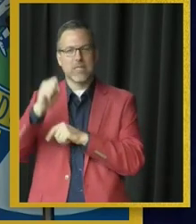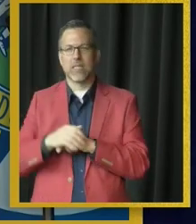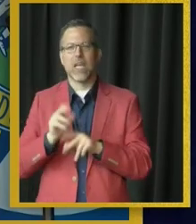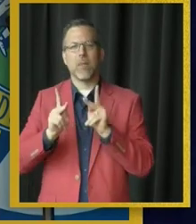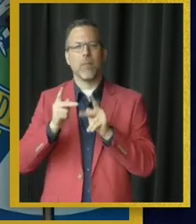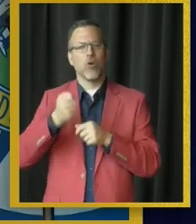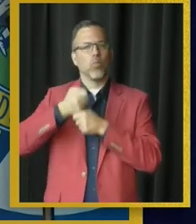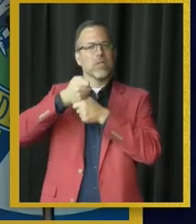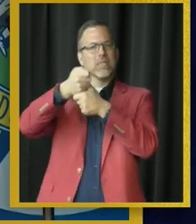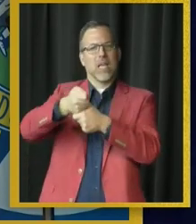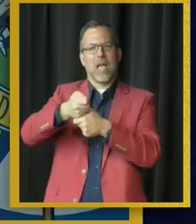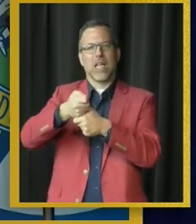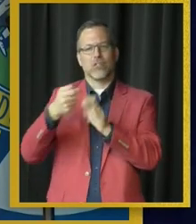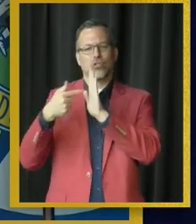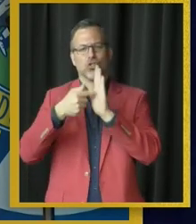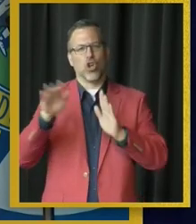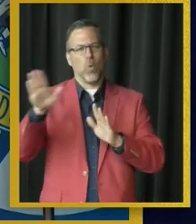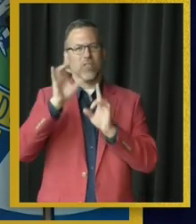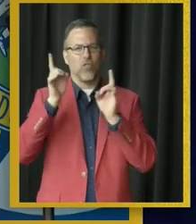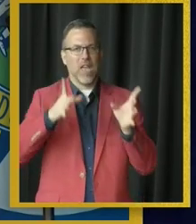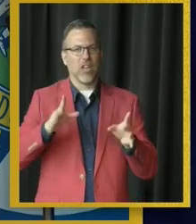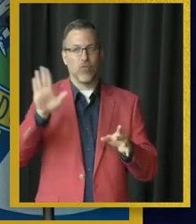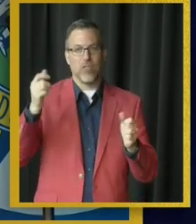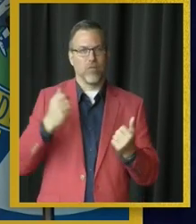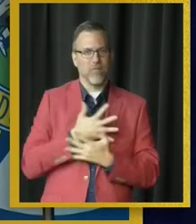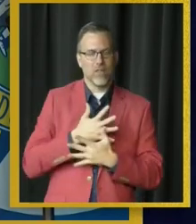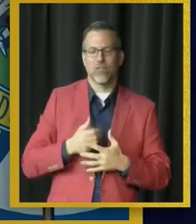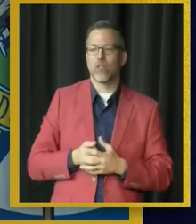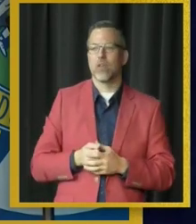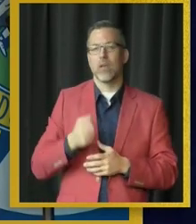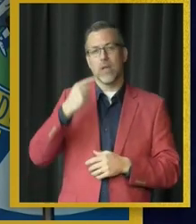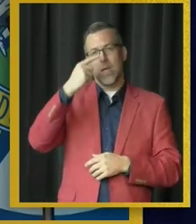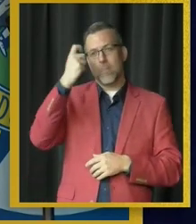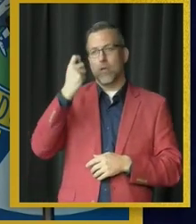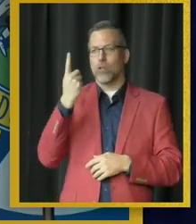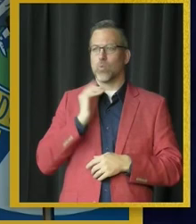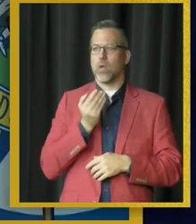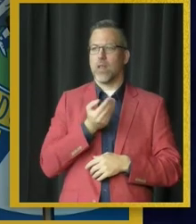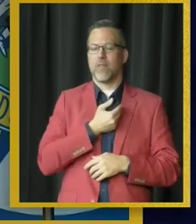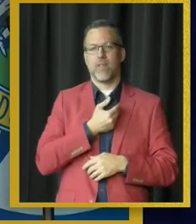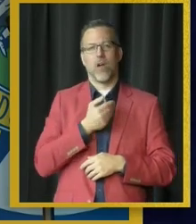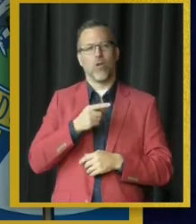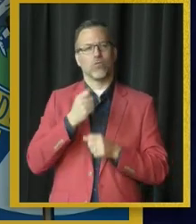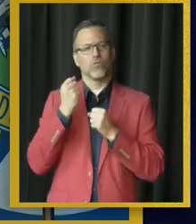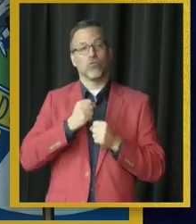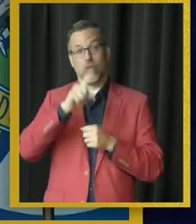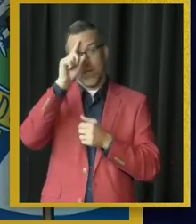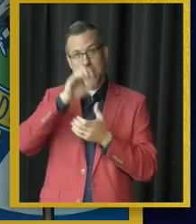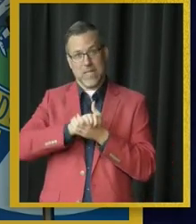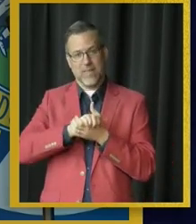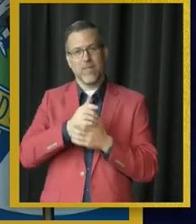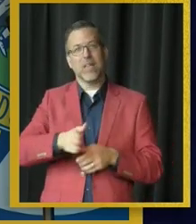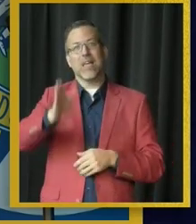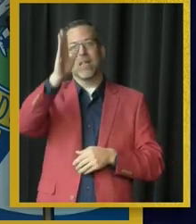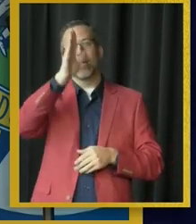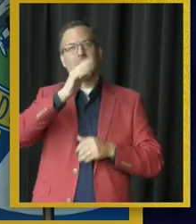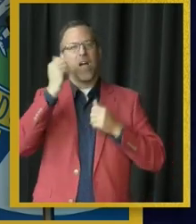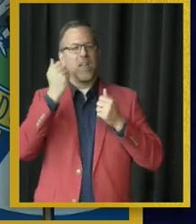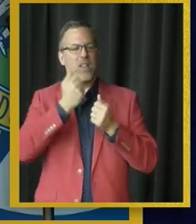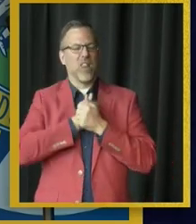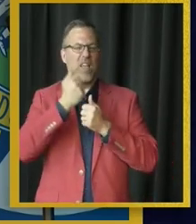signs broadcasting their hatred and fear. Because one of our bedrock beliefs is that God loves